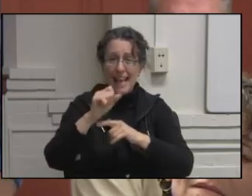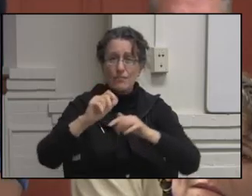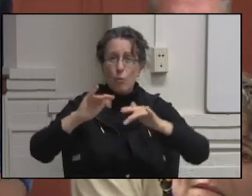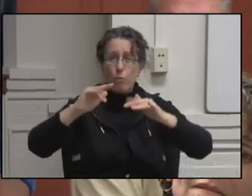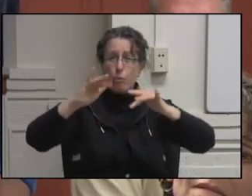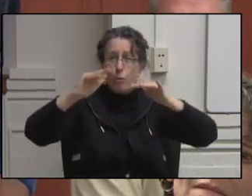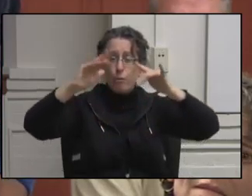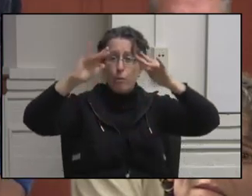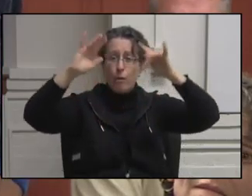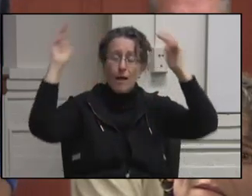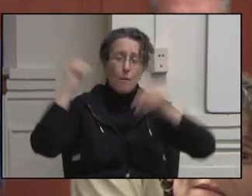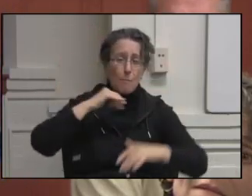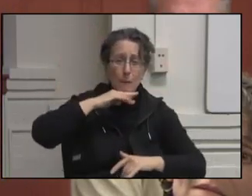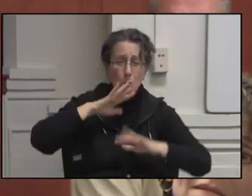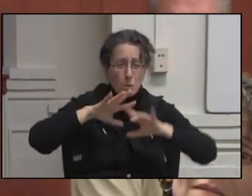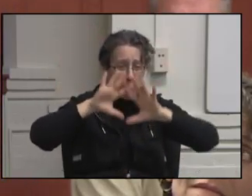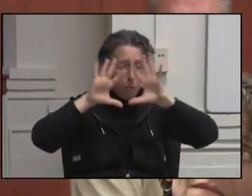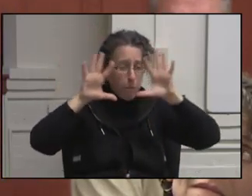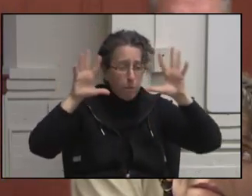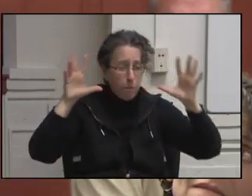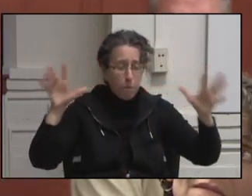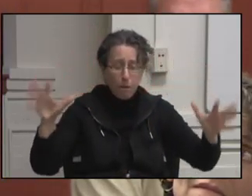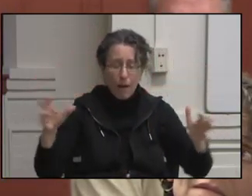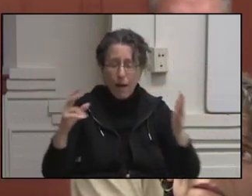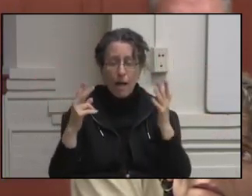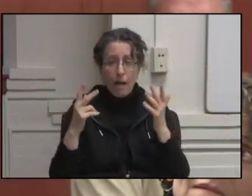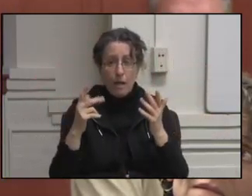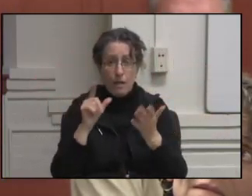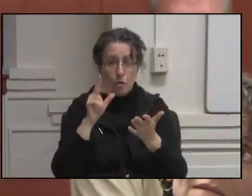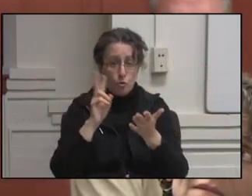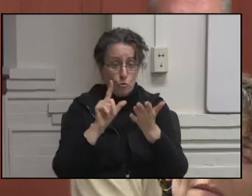day you read the newspapers and your heart sinks.